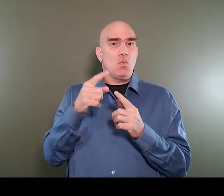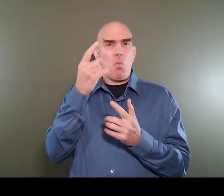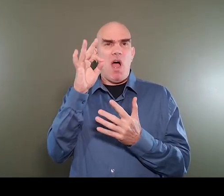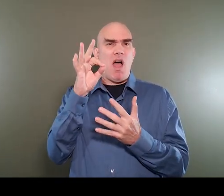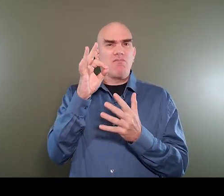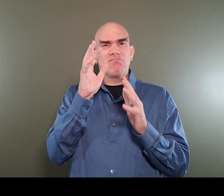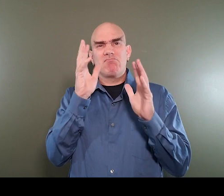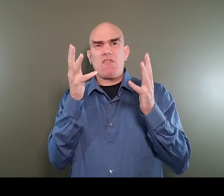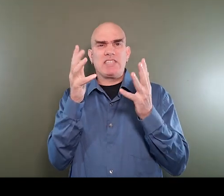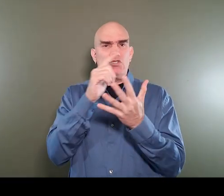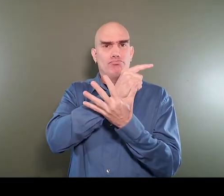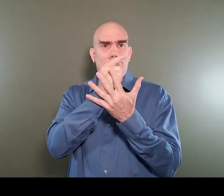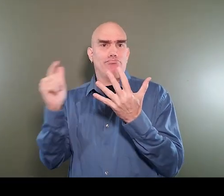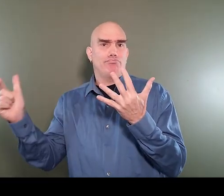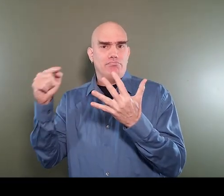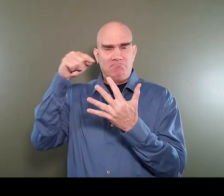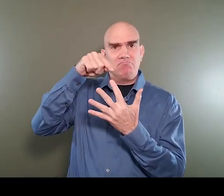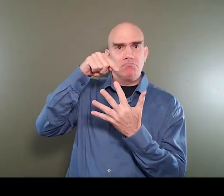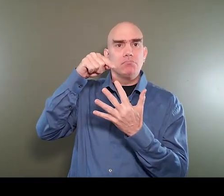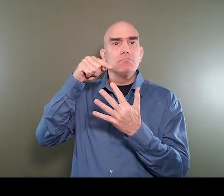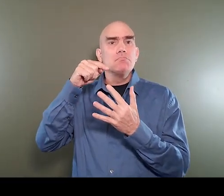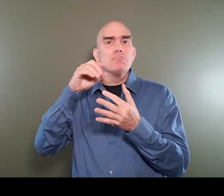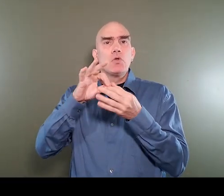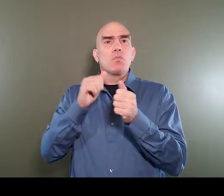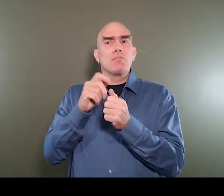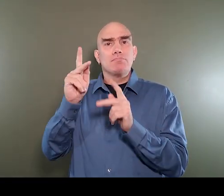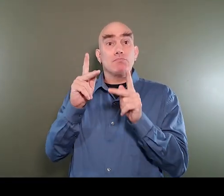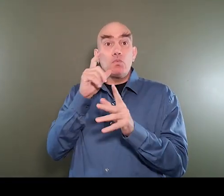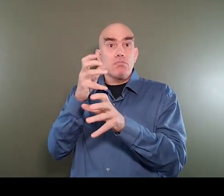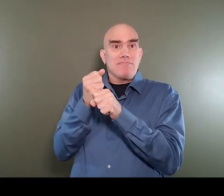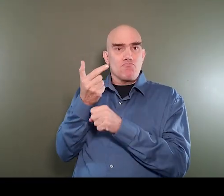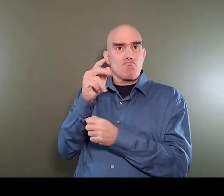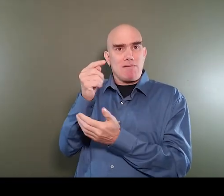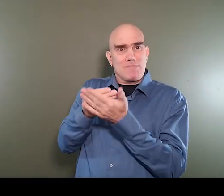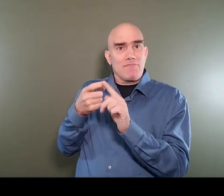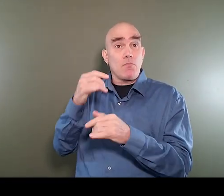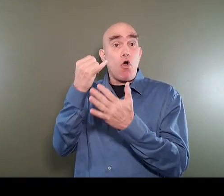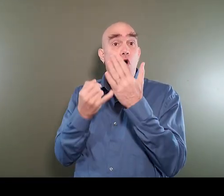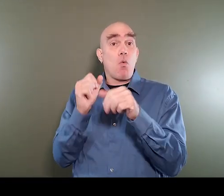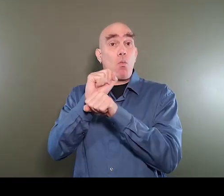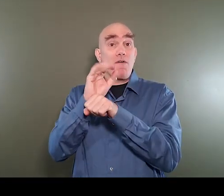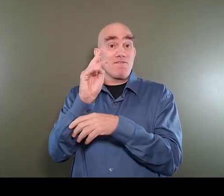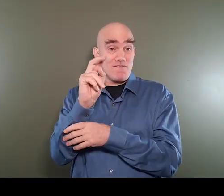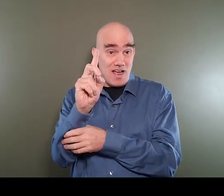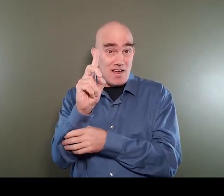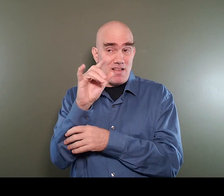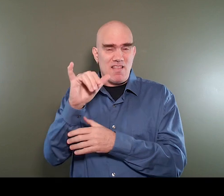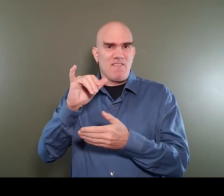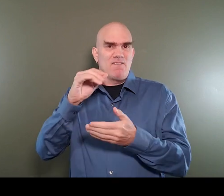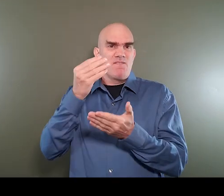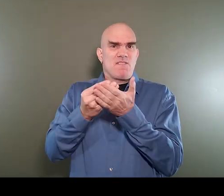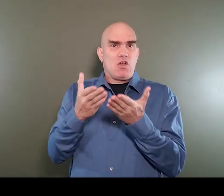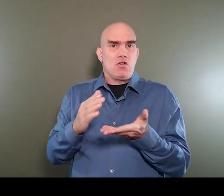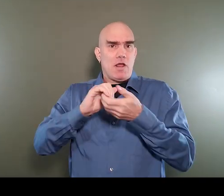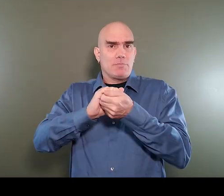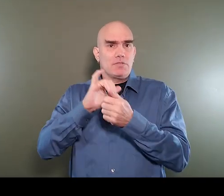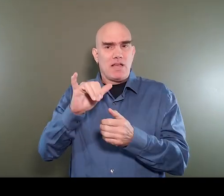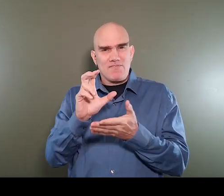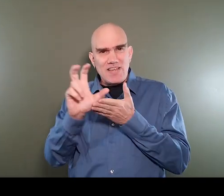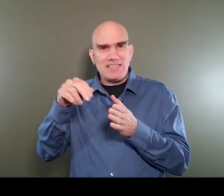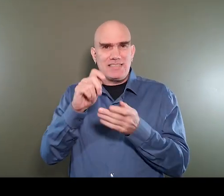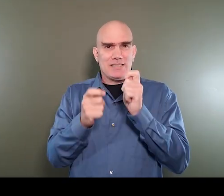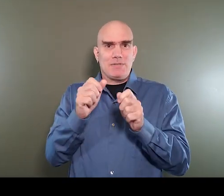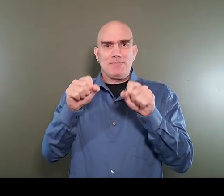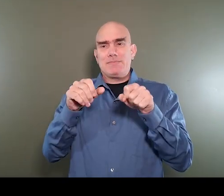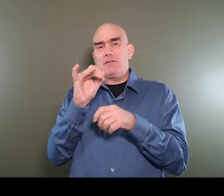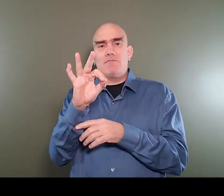Illinois. And you're listening to one of a series of conversations I am having with recipients of grants from the Arts Work Fund, a funder